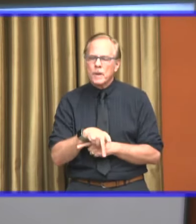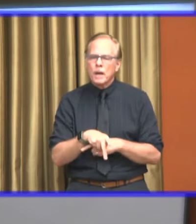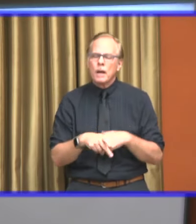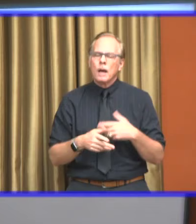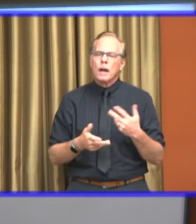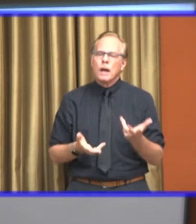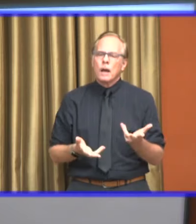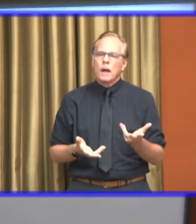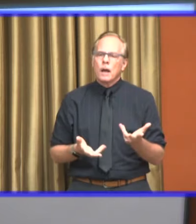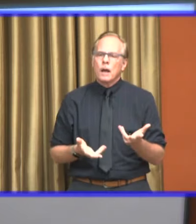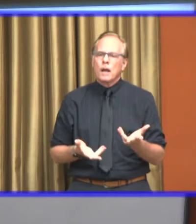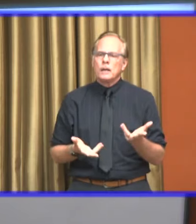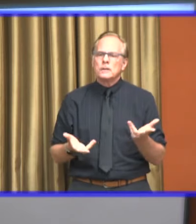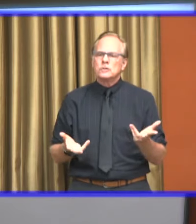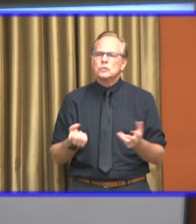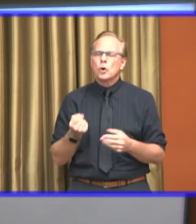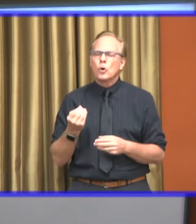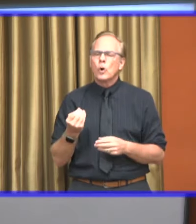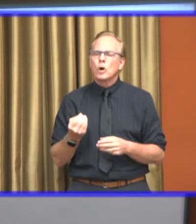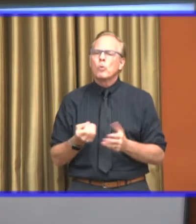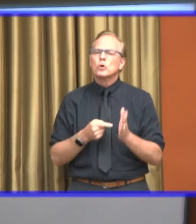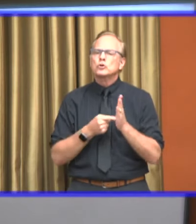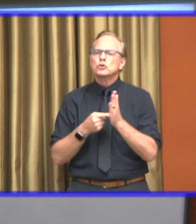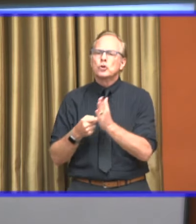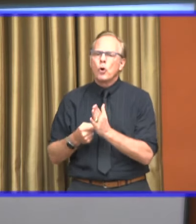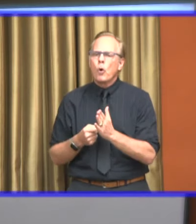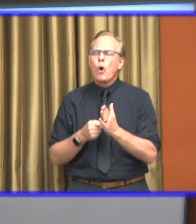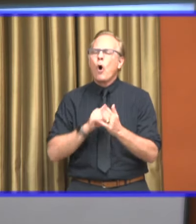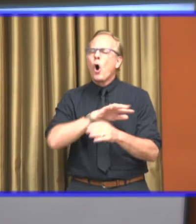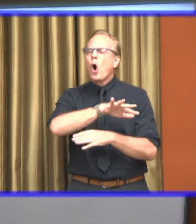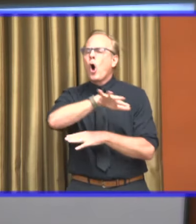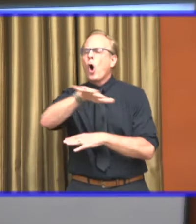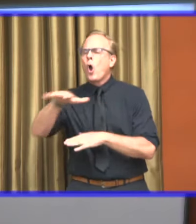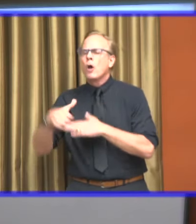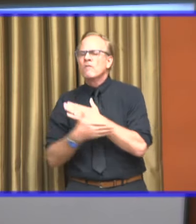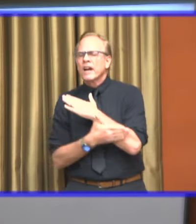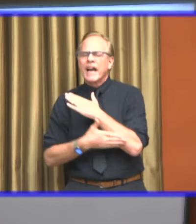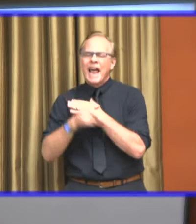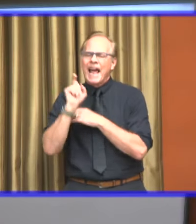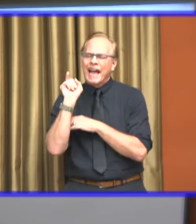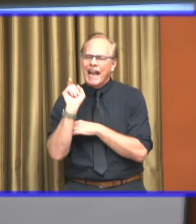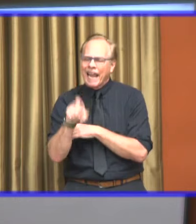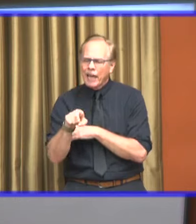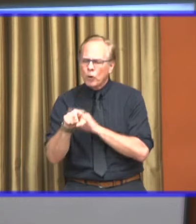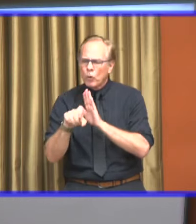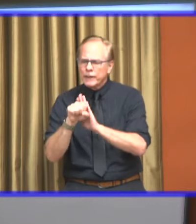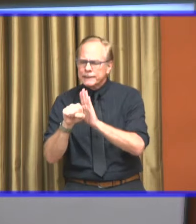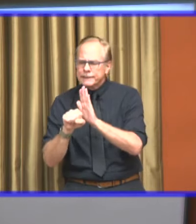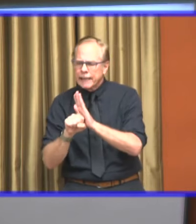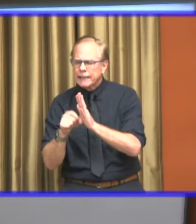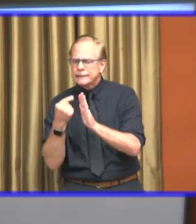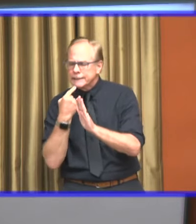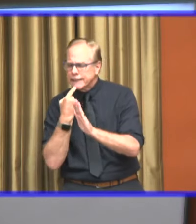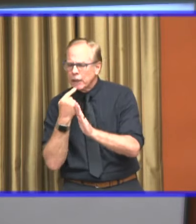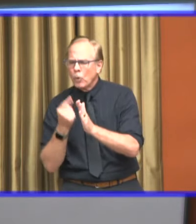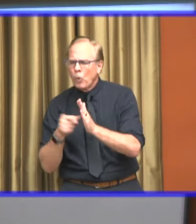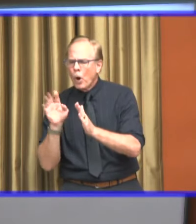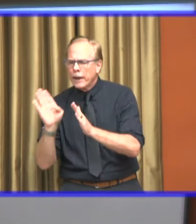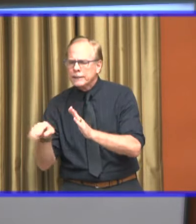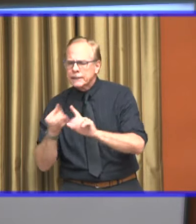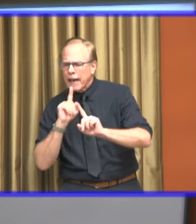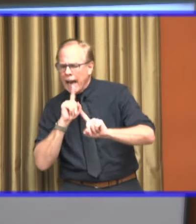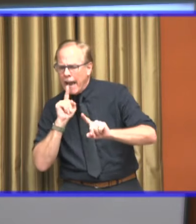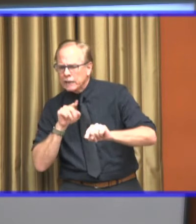census self-response, and it will tell you all over the nation. Click on a state and it'll tell you what the response rate is.